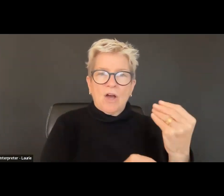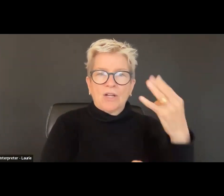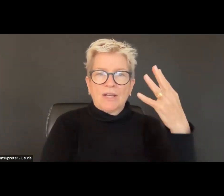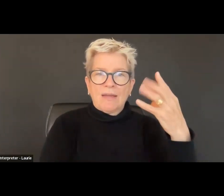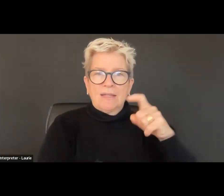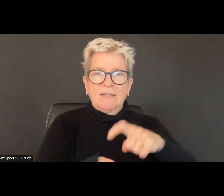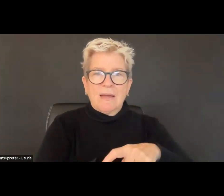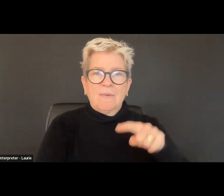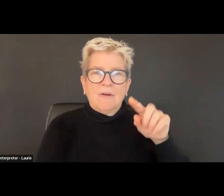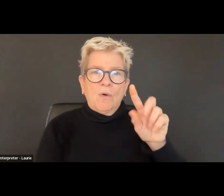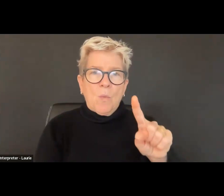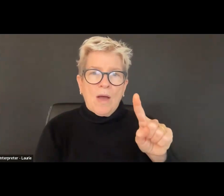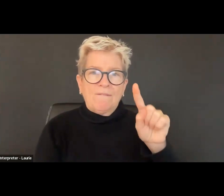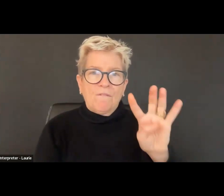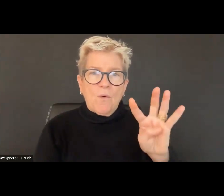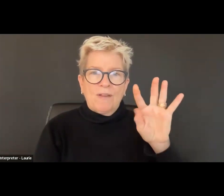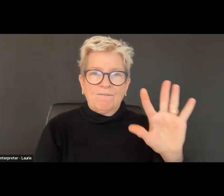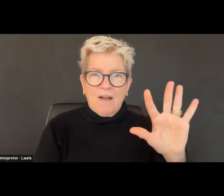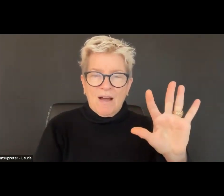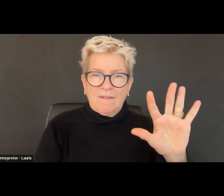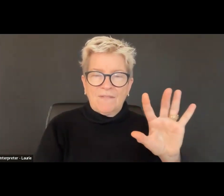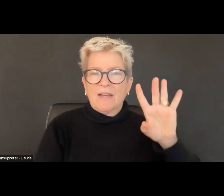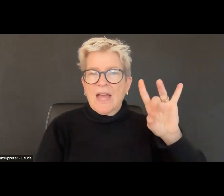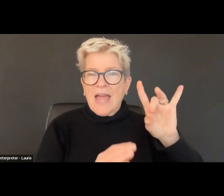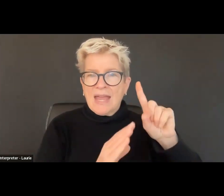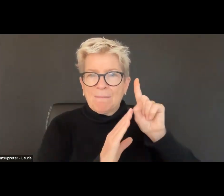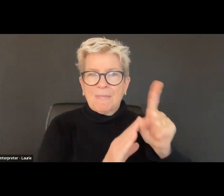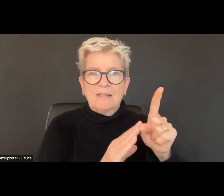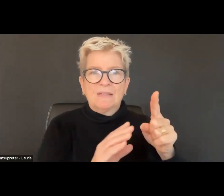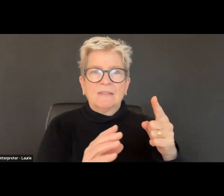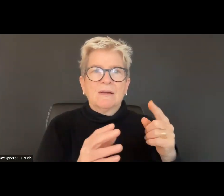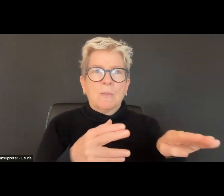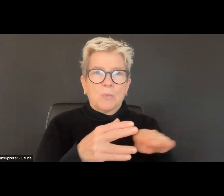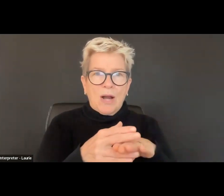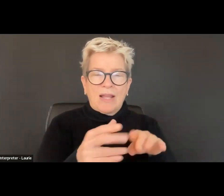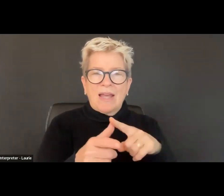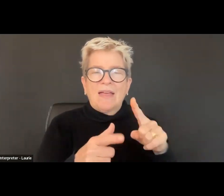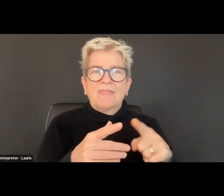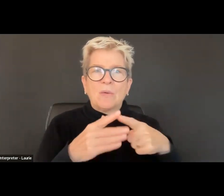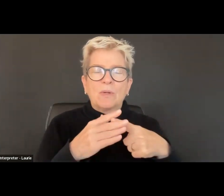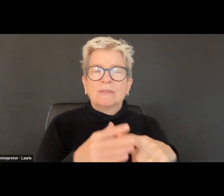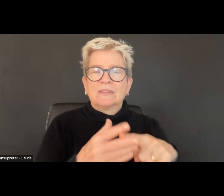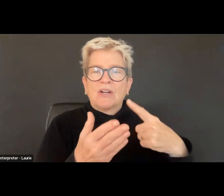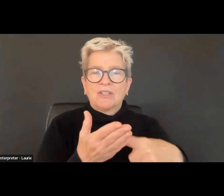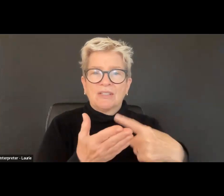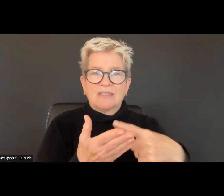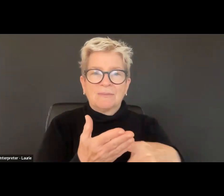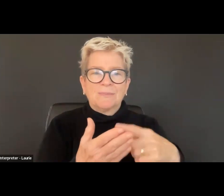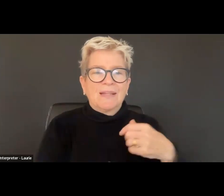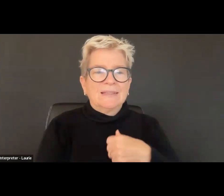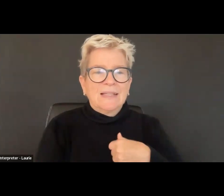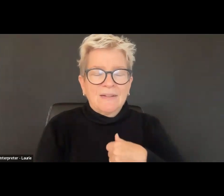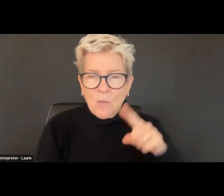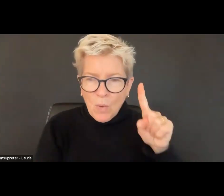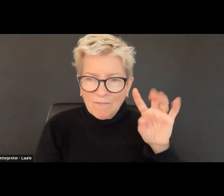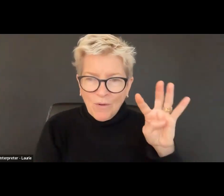at 1:45. So that's about 8 minutes. Break, and we'll start our discussion then. So